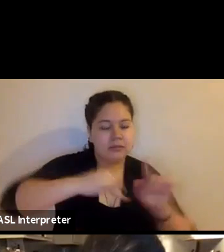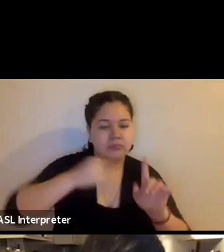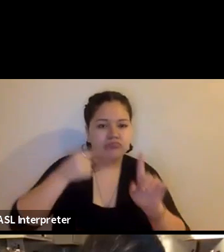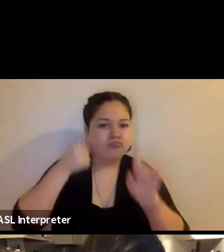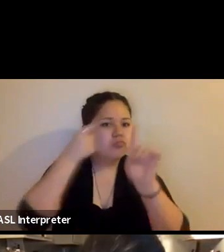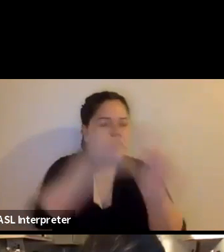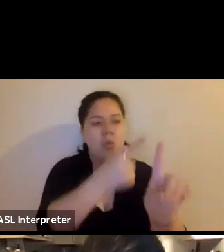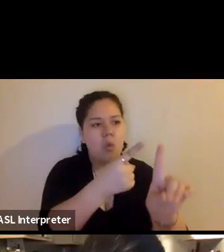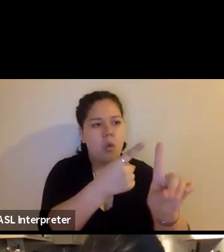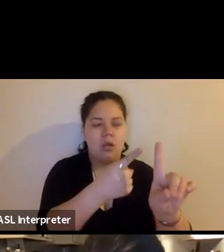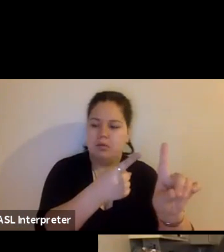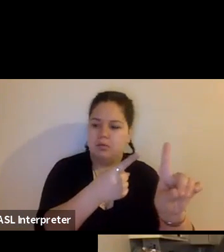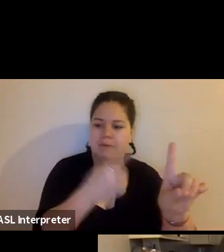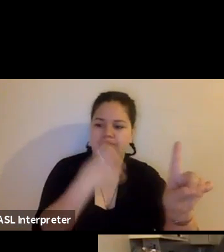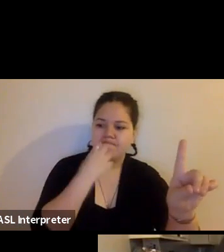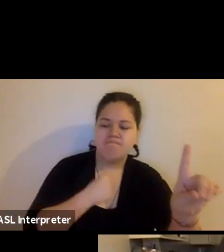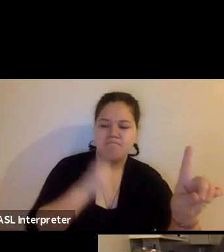care,